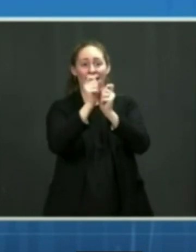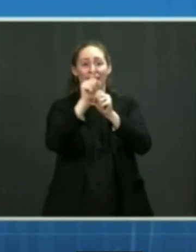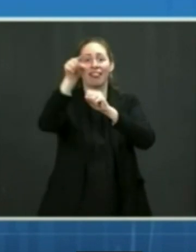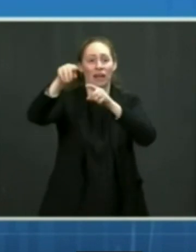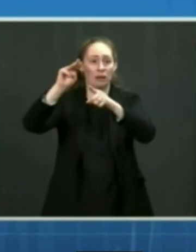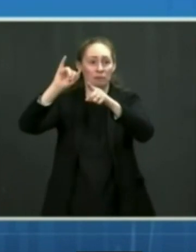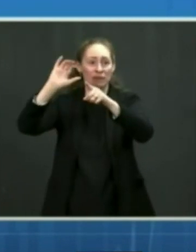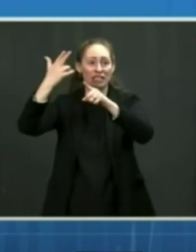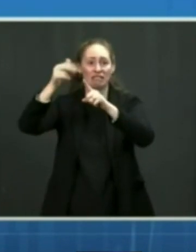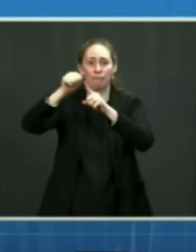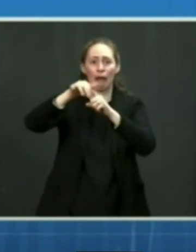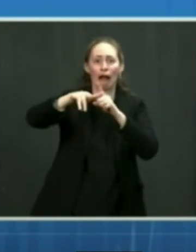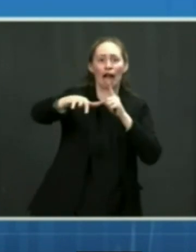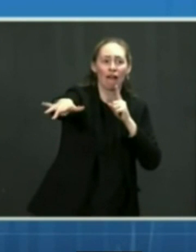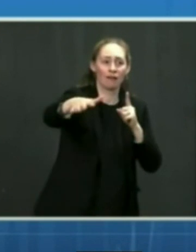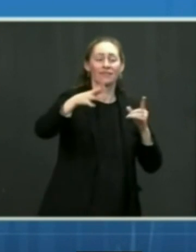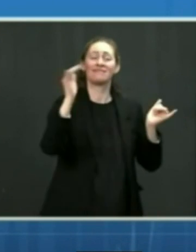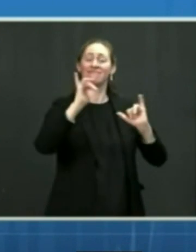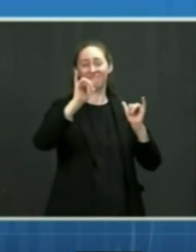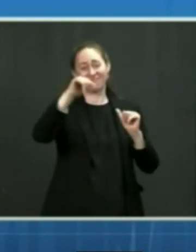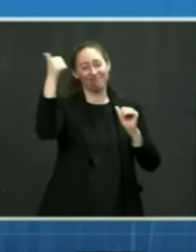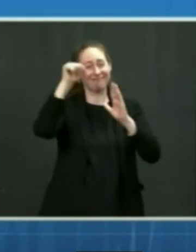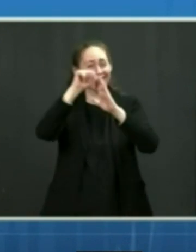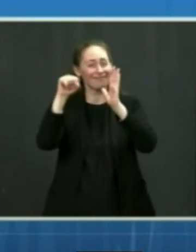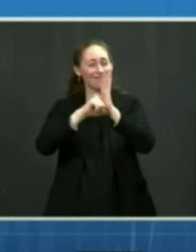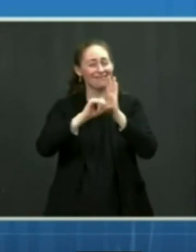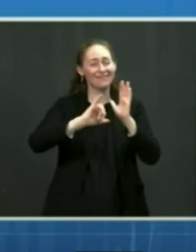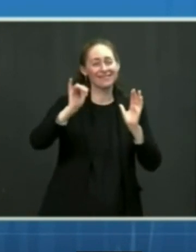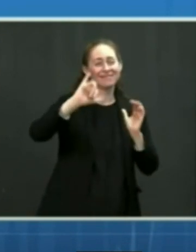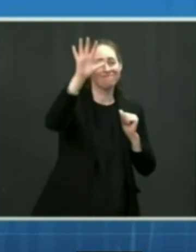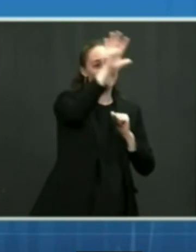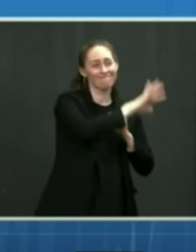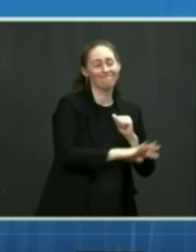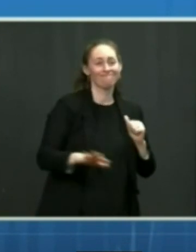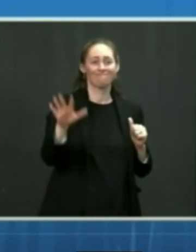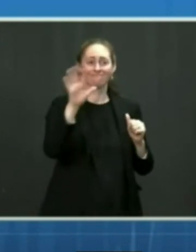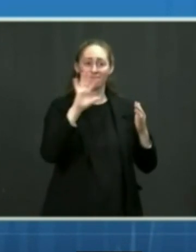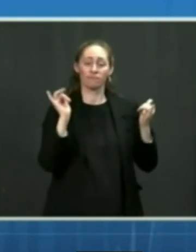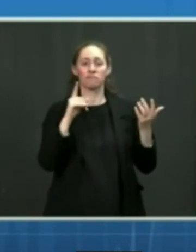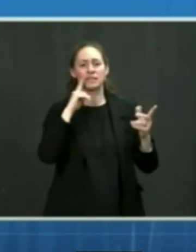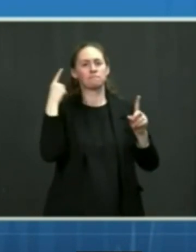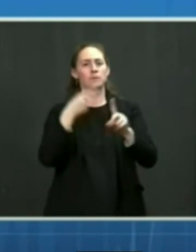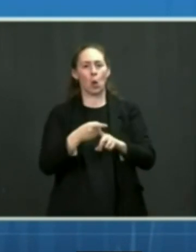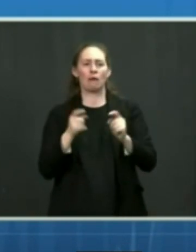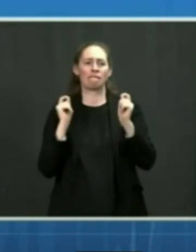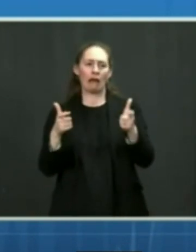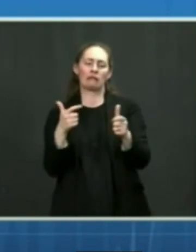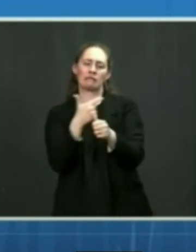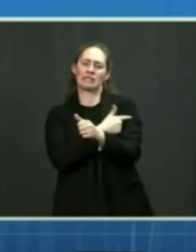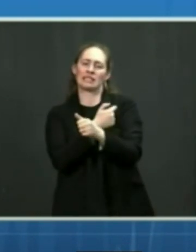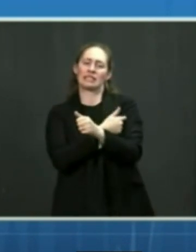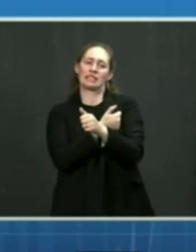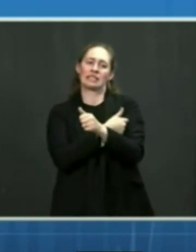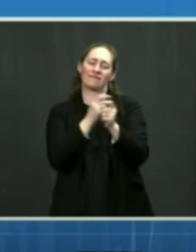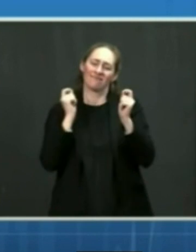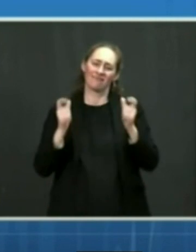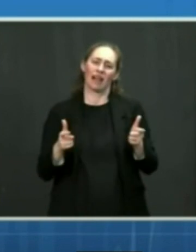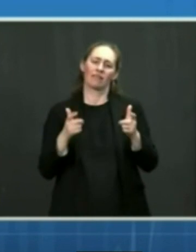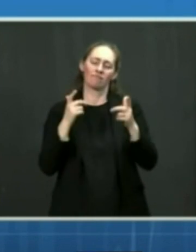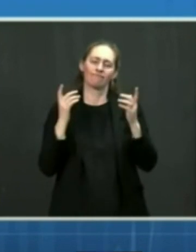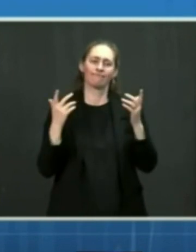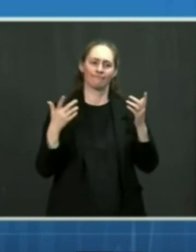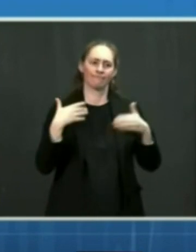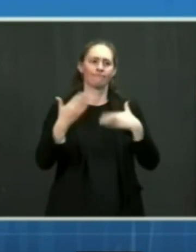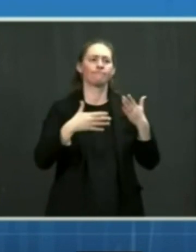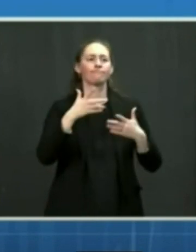other states. So our ability to vaccinate people quickly, each of those states, rather than taking vaccines and shifting